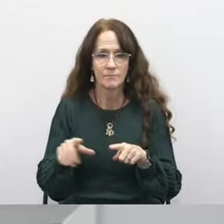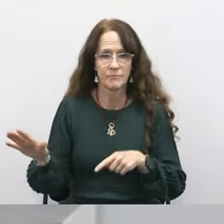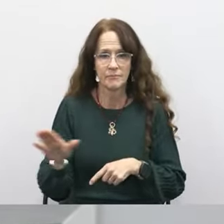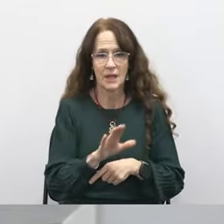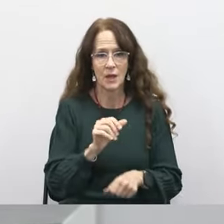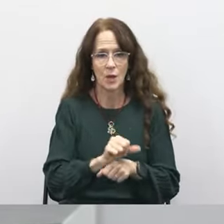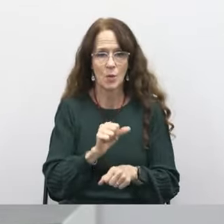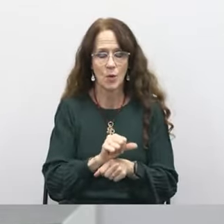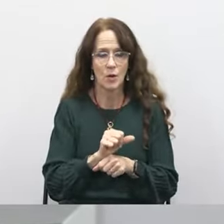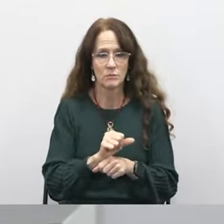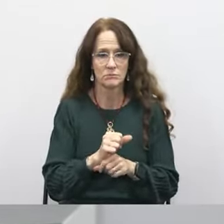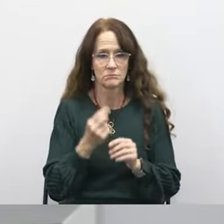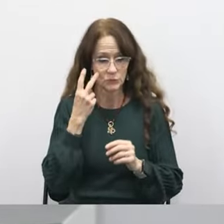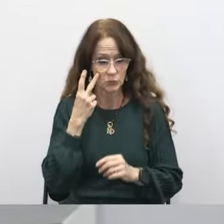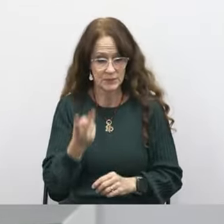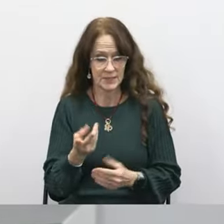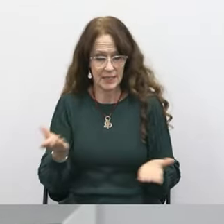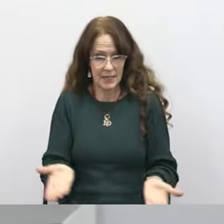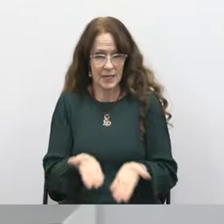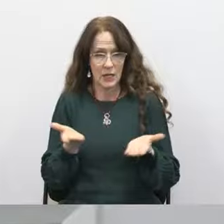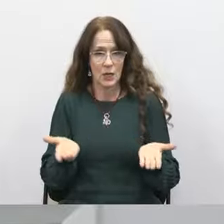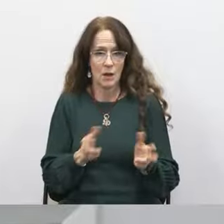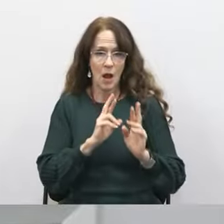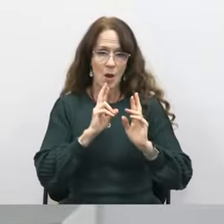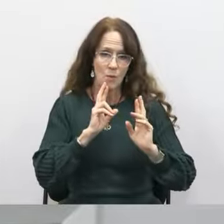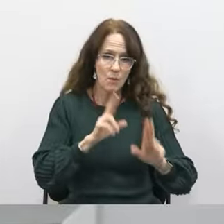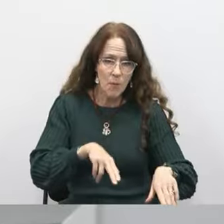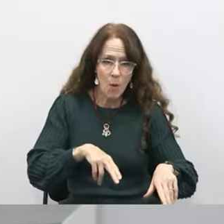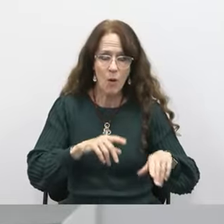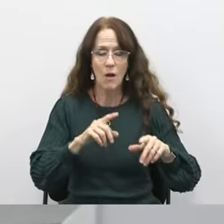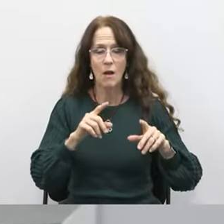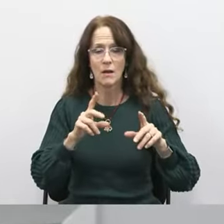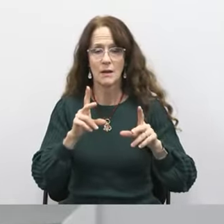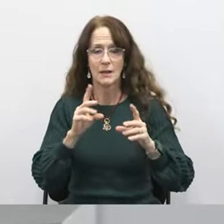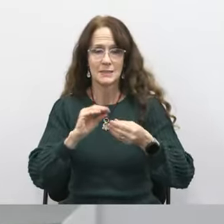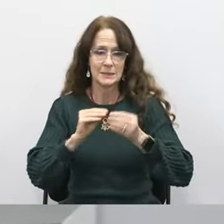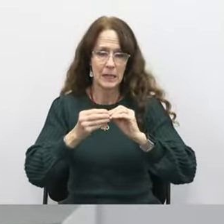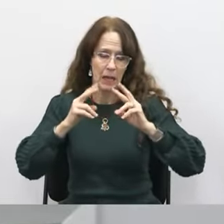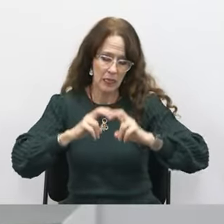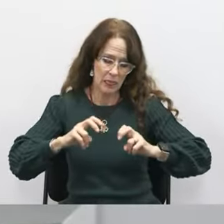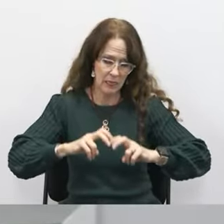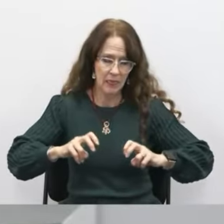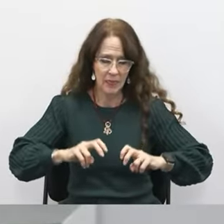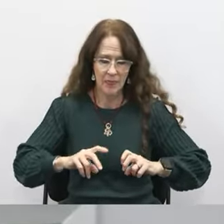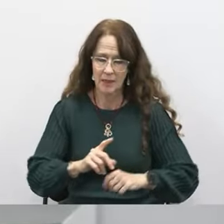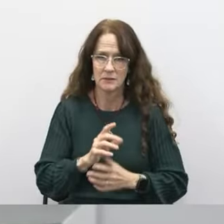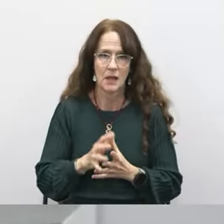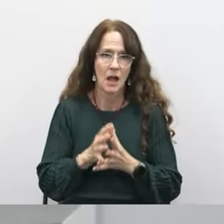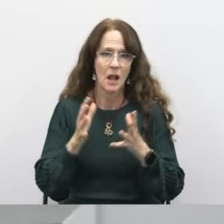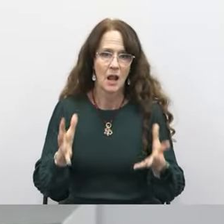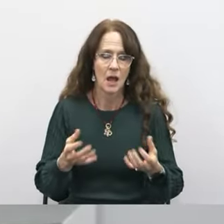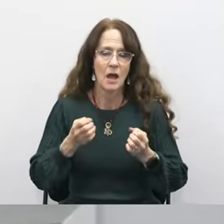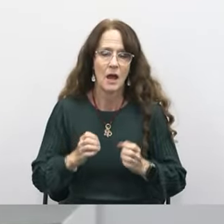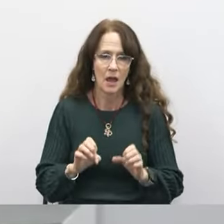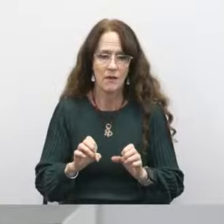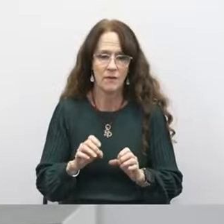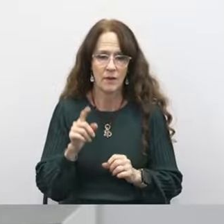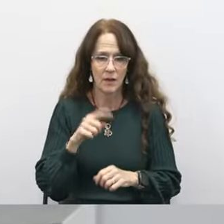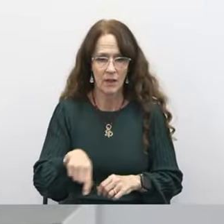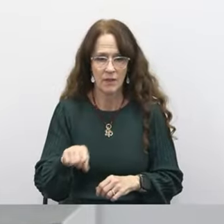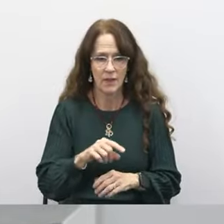that appears here as a report, as data analysis, but it is a tremendous effort that they have